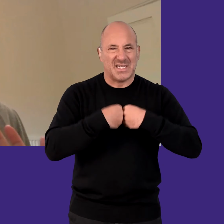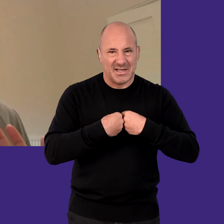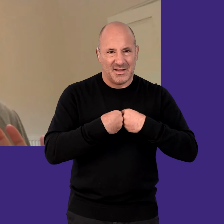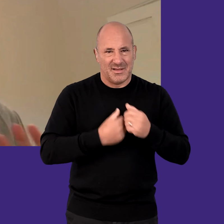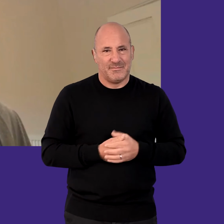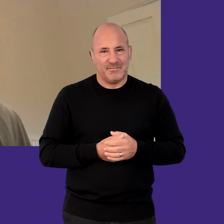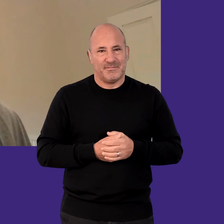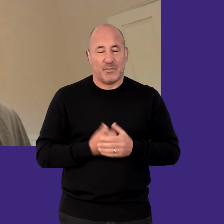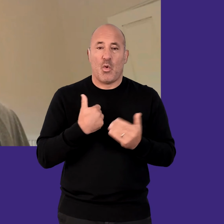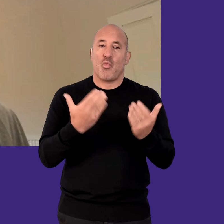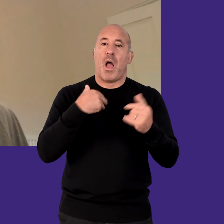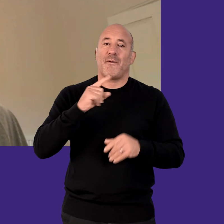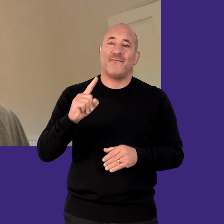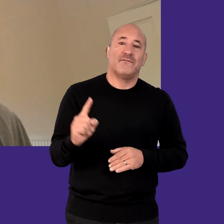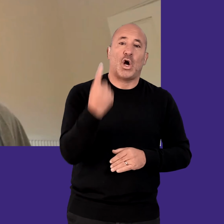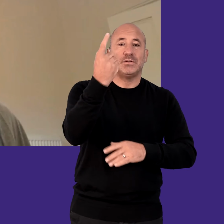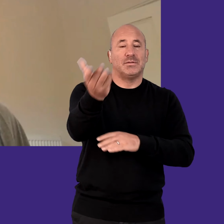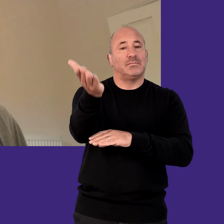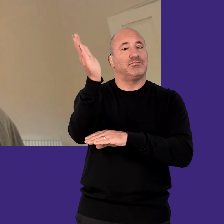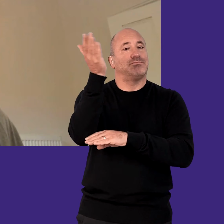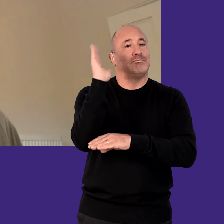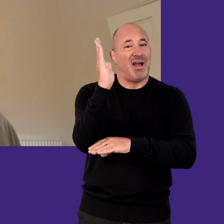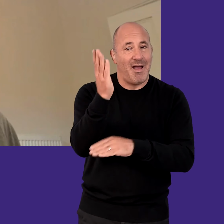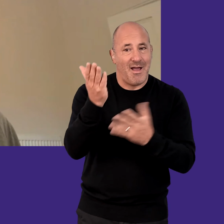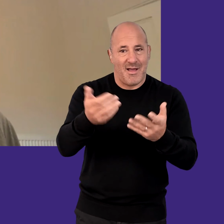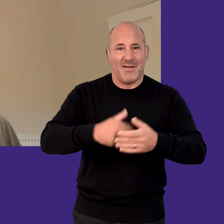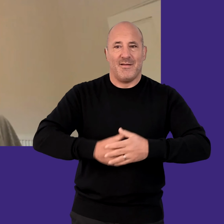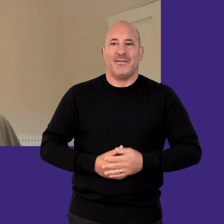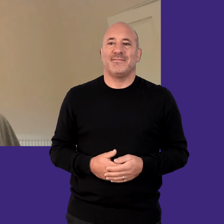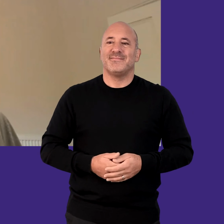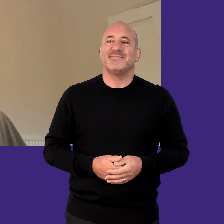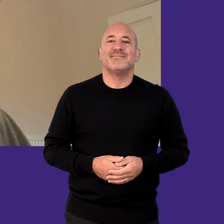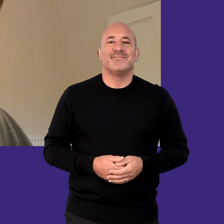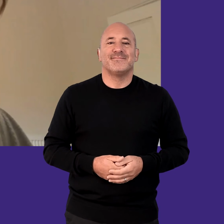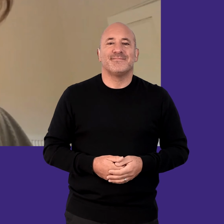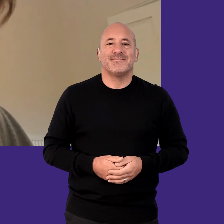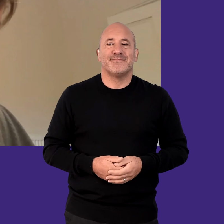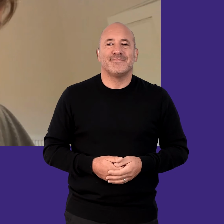a light blue spotty dress with a gray cardigan.